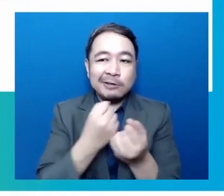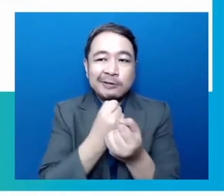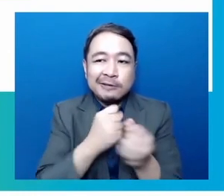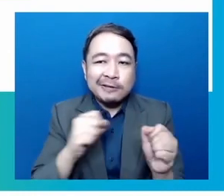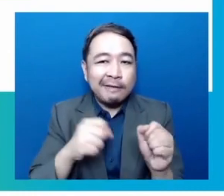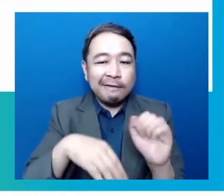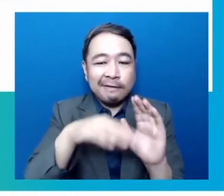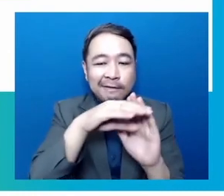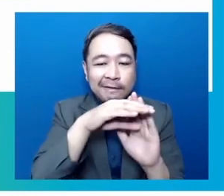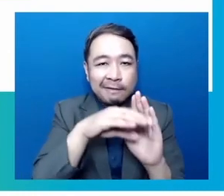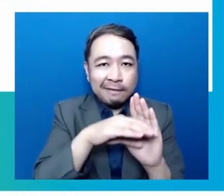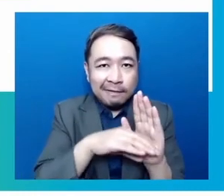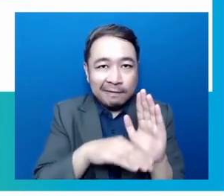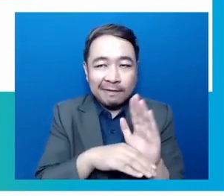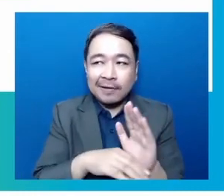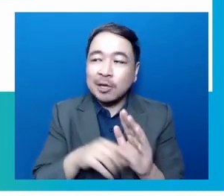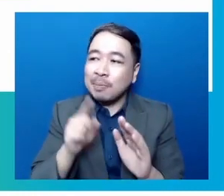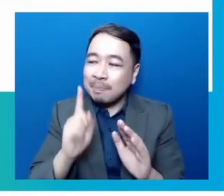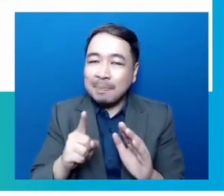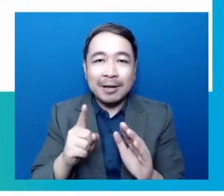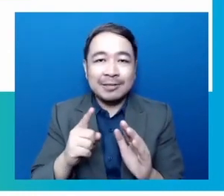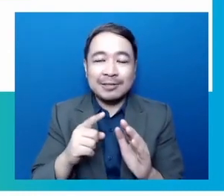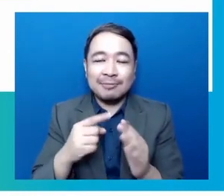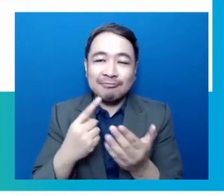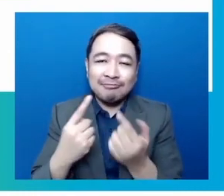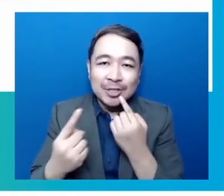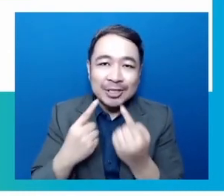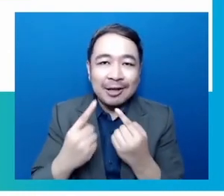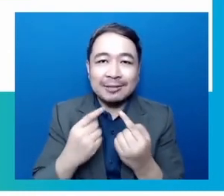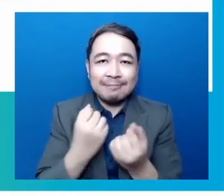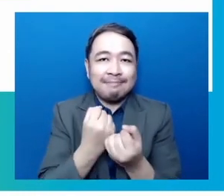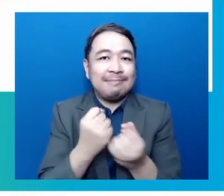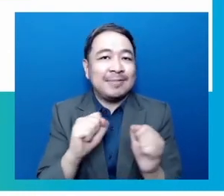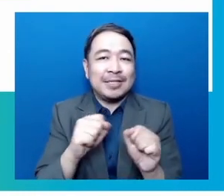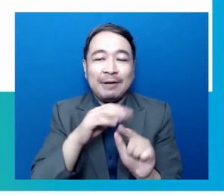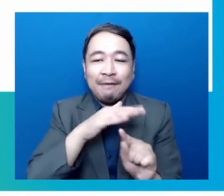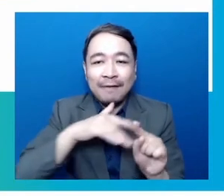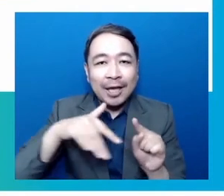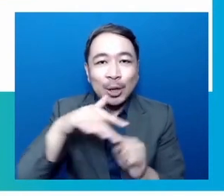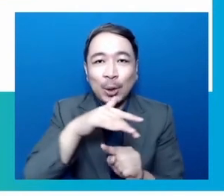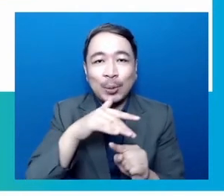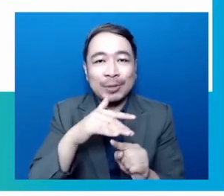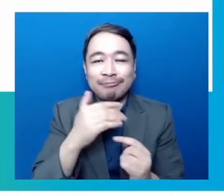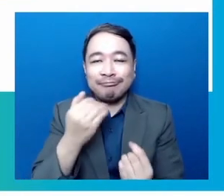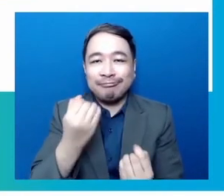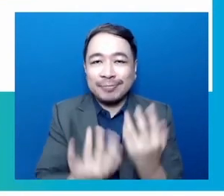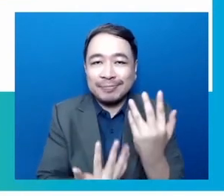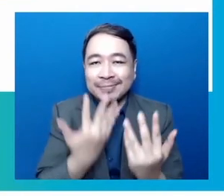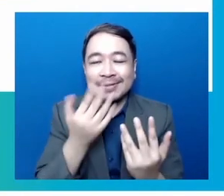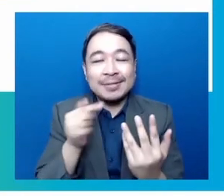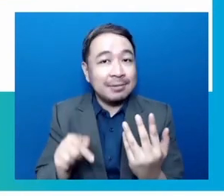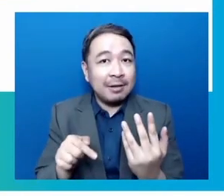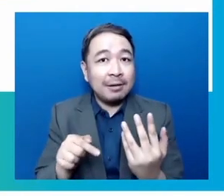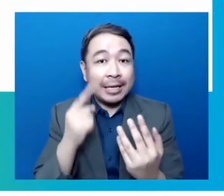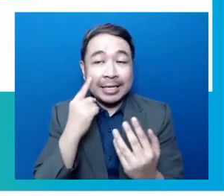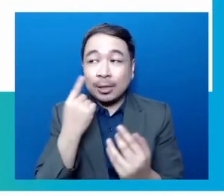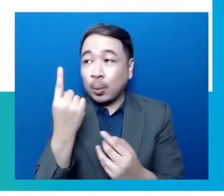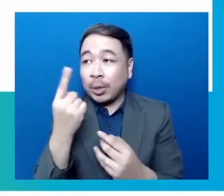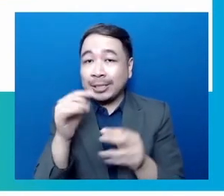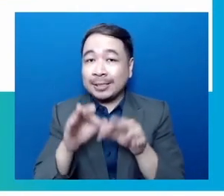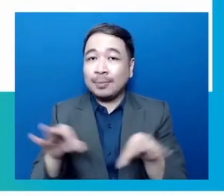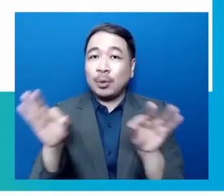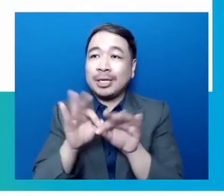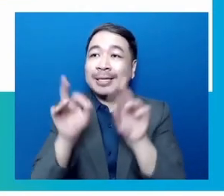issues. Because, as you know, one of the complex issues or things in development is everything is